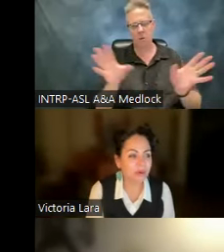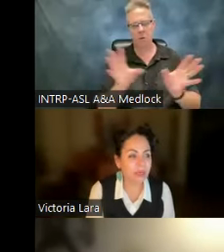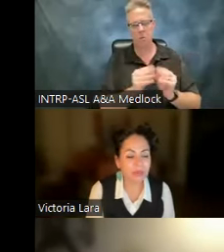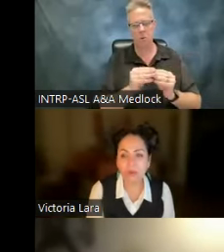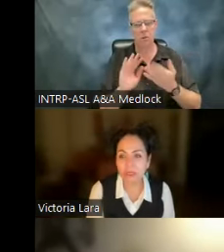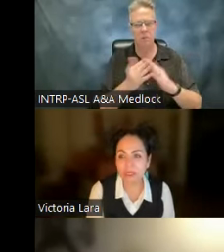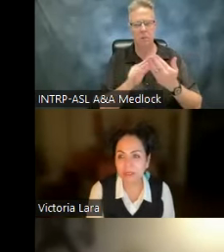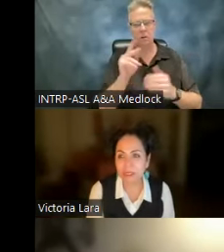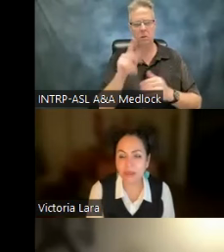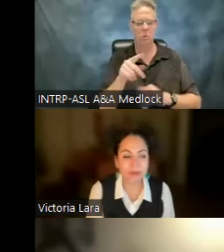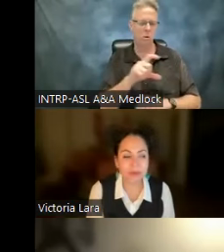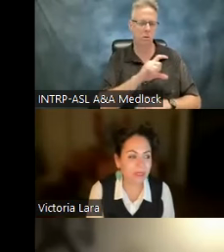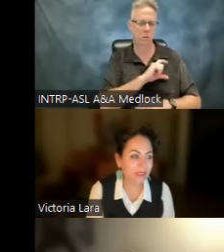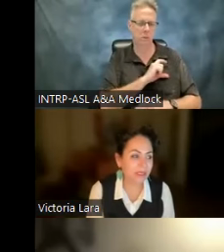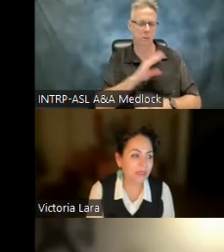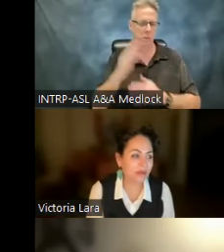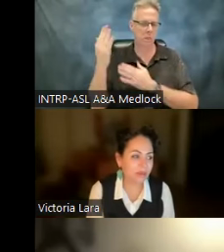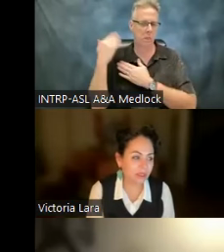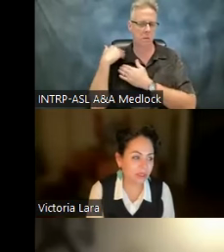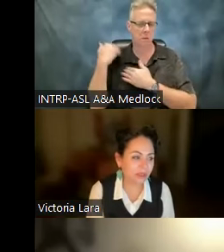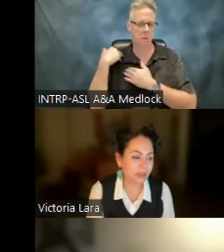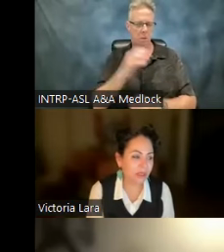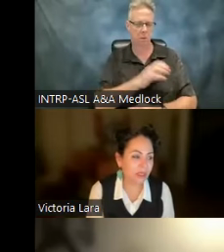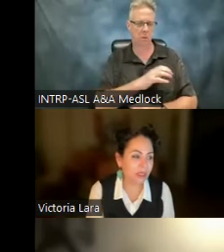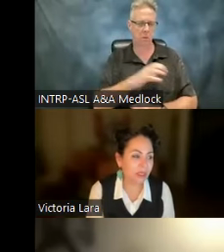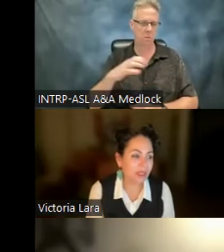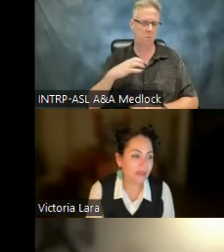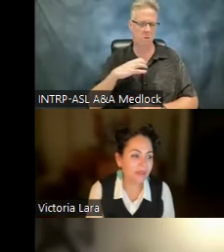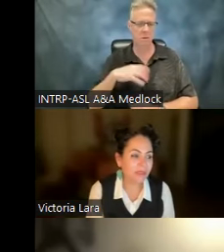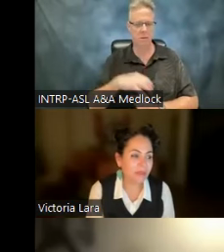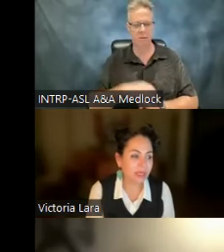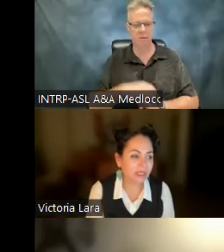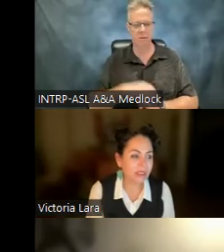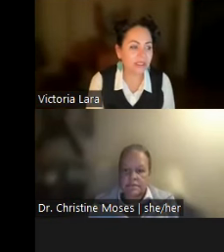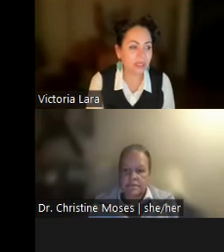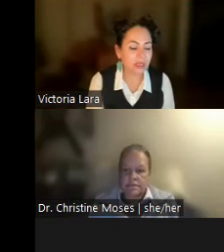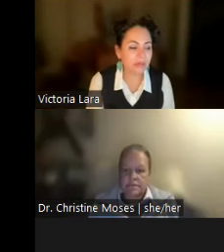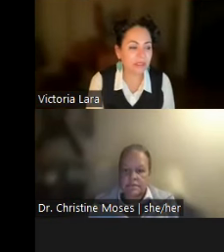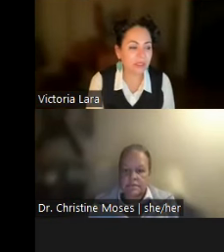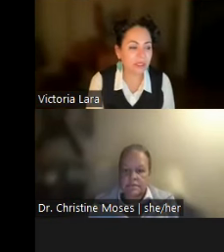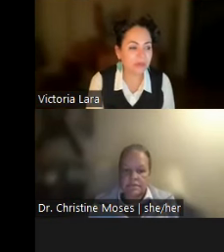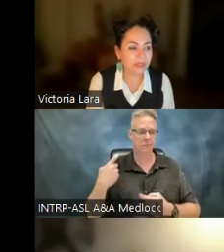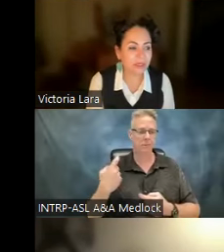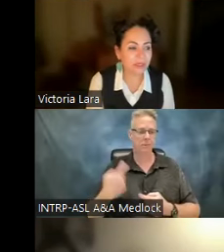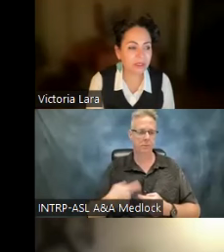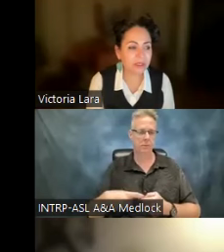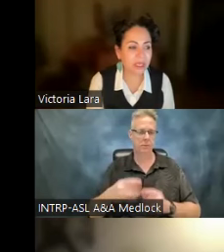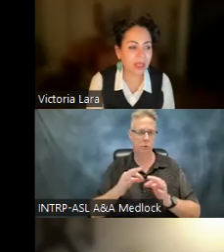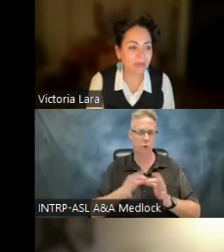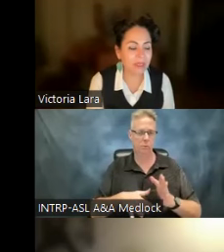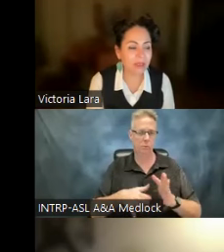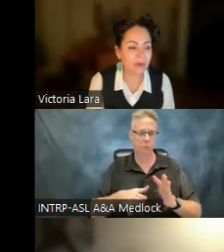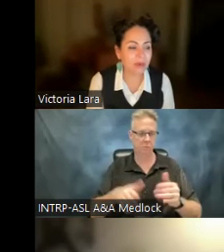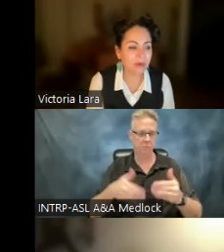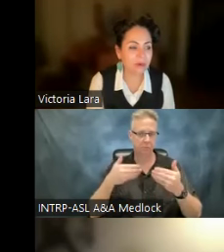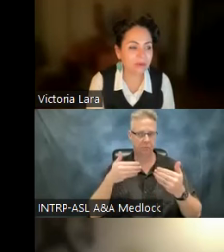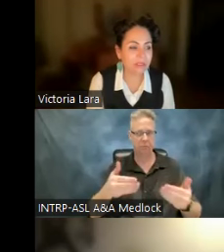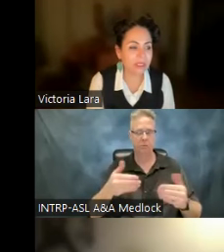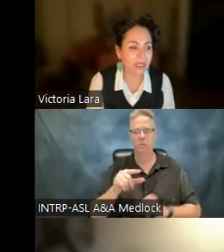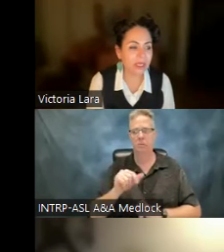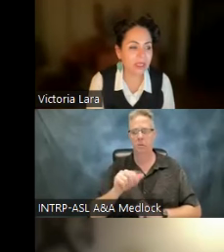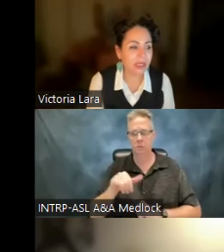of Portland Police Accountability Commission. If the Spanish language interpreters, Gaby